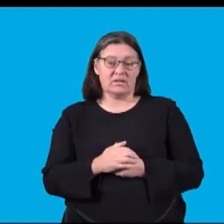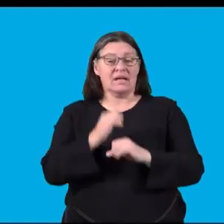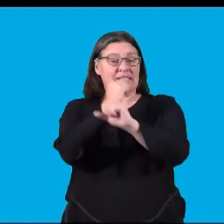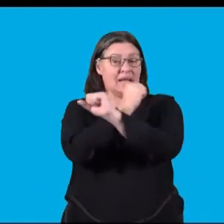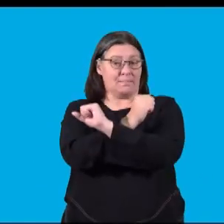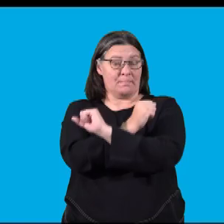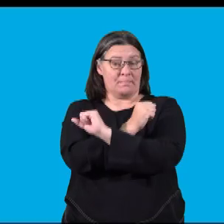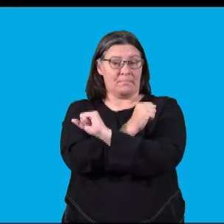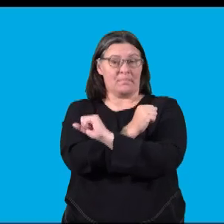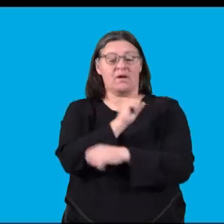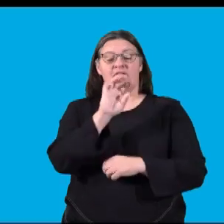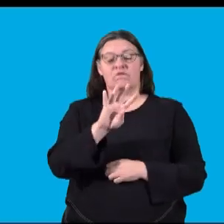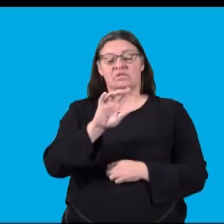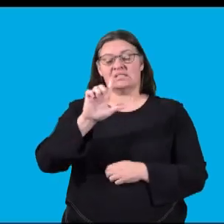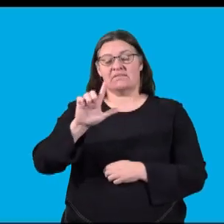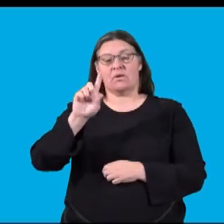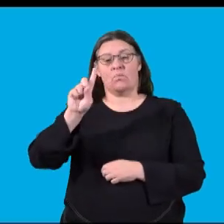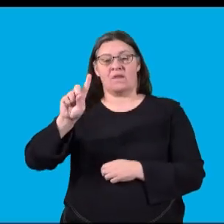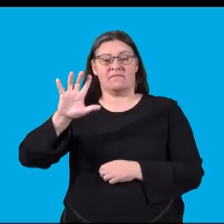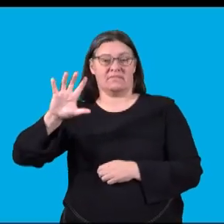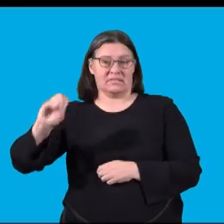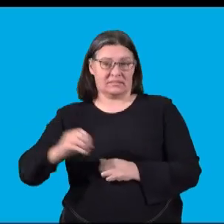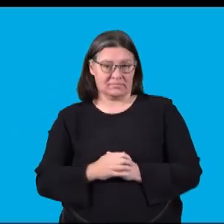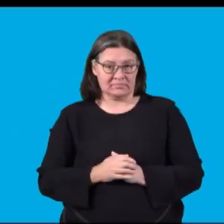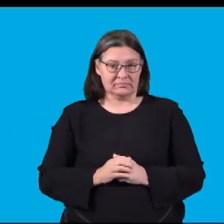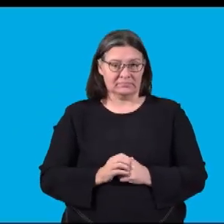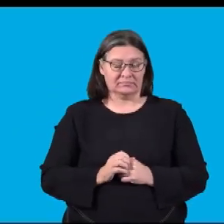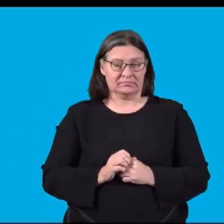we multiply this by